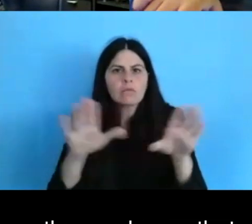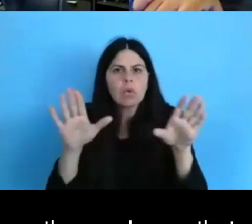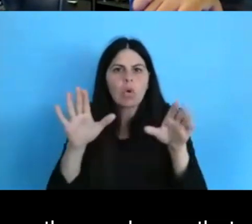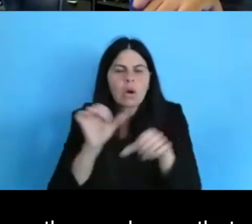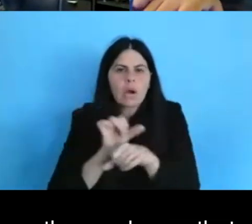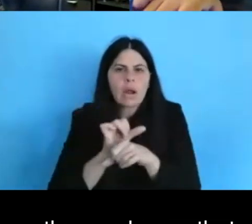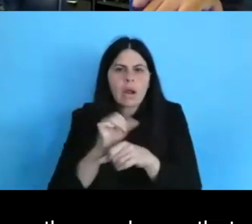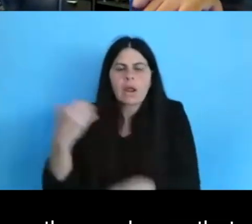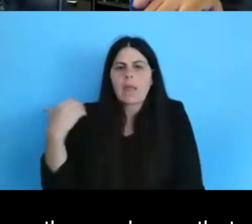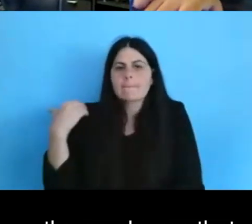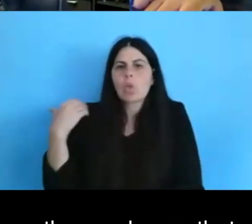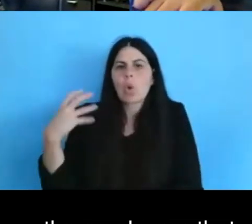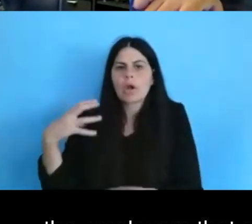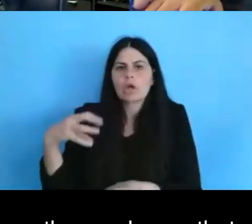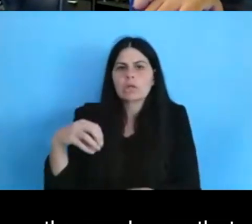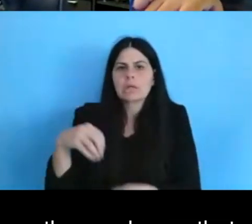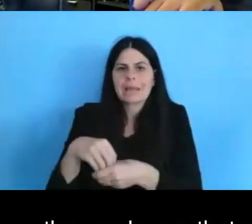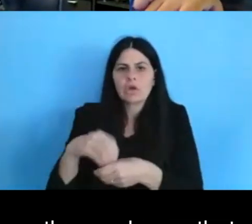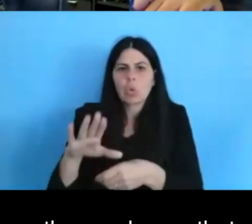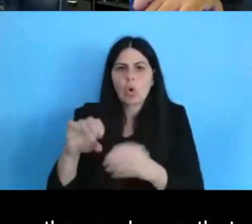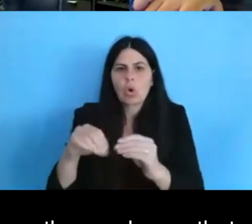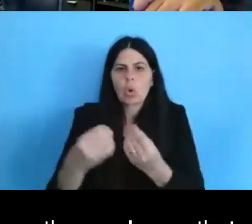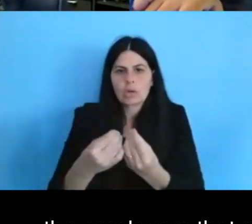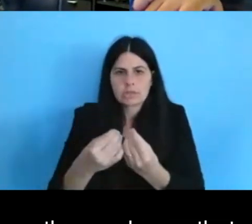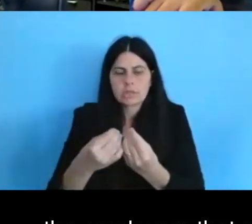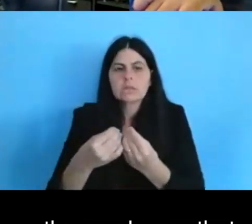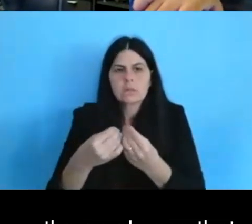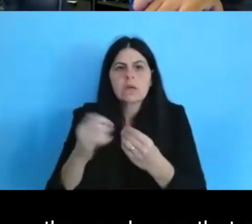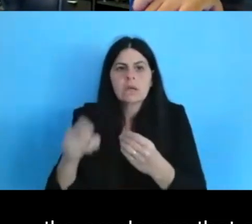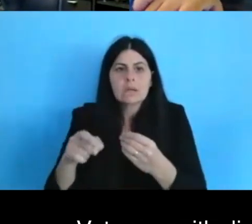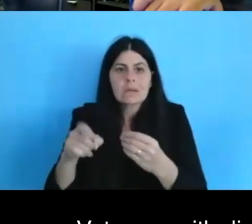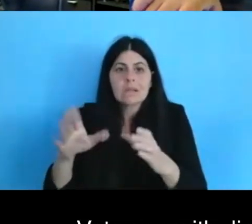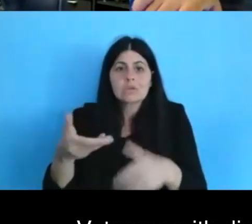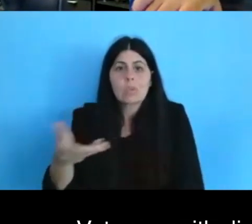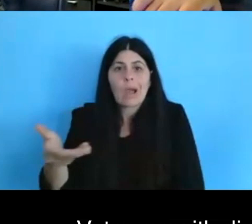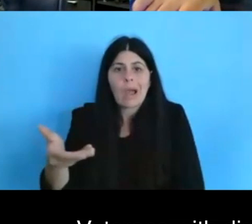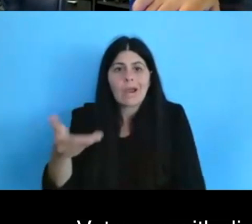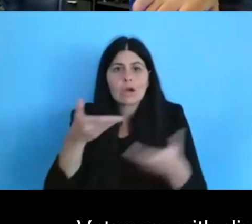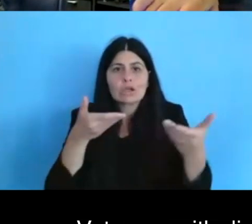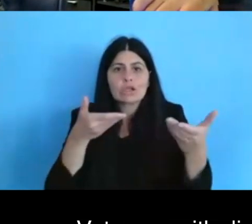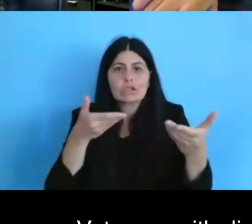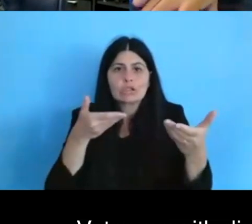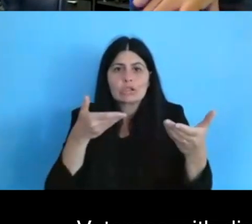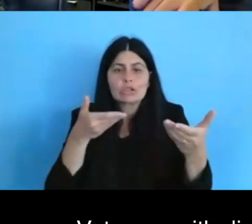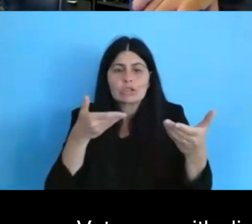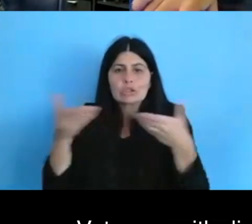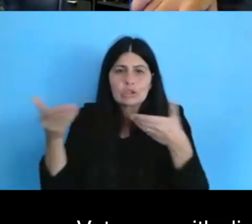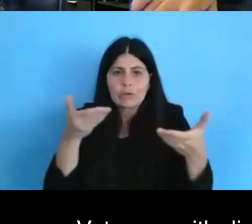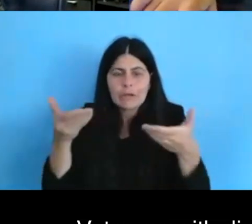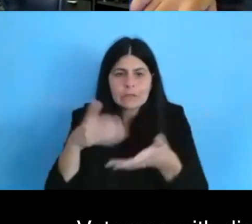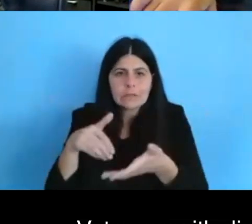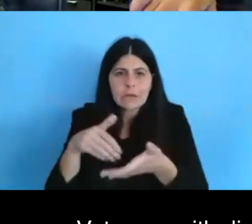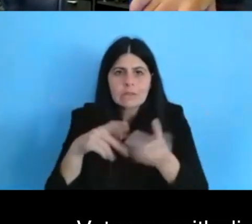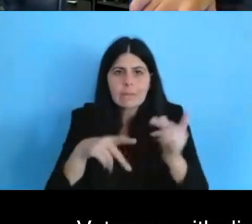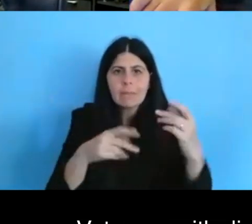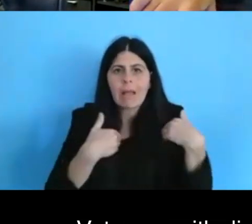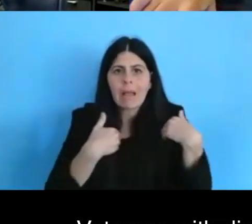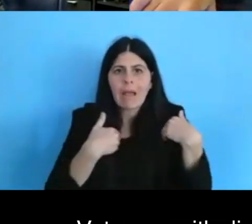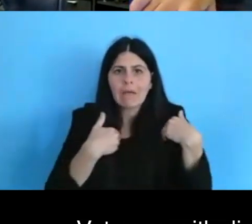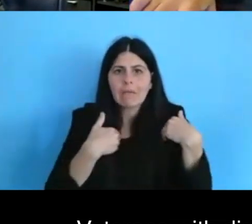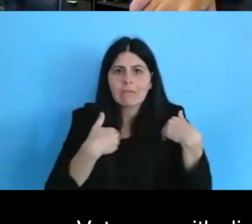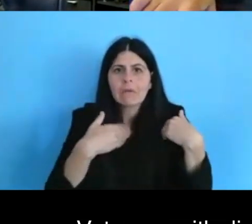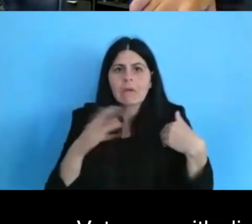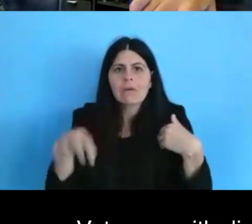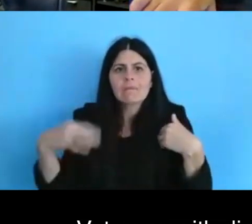your organization, they have to hire a certain percentage of people and veterans with disabilities, especially those that have federal